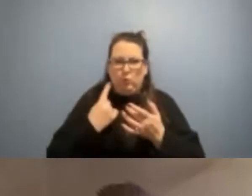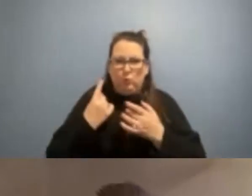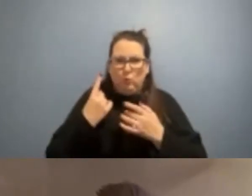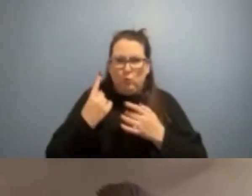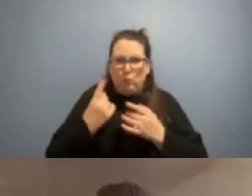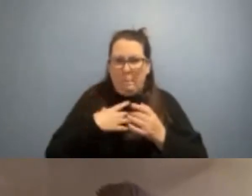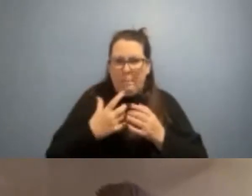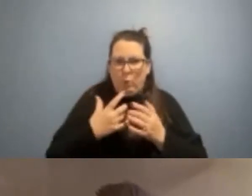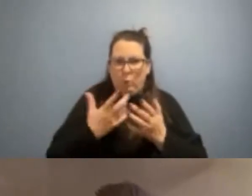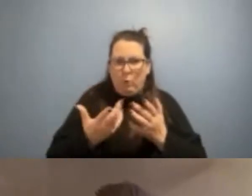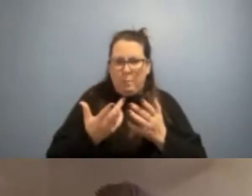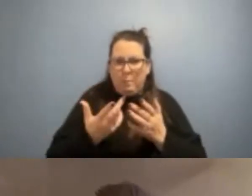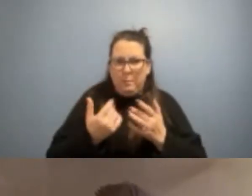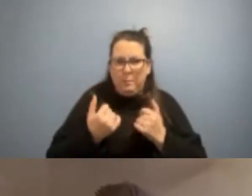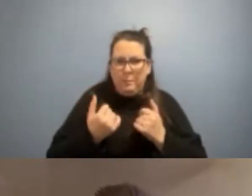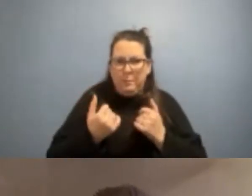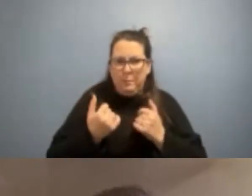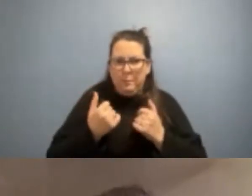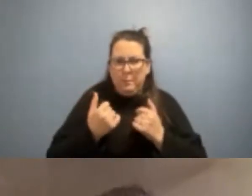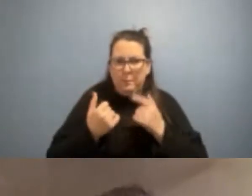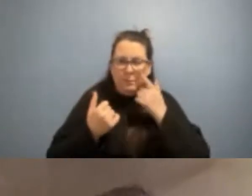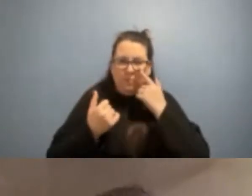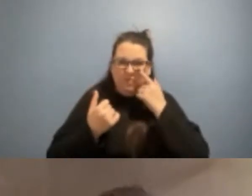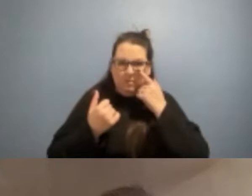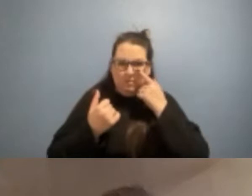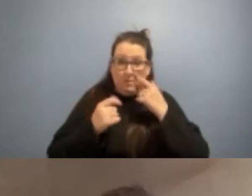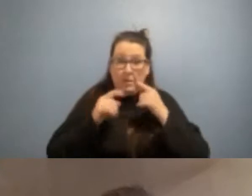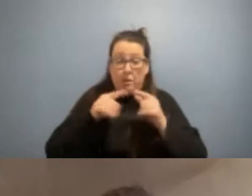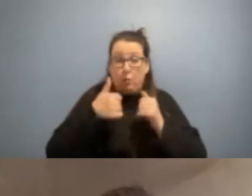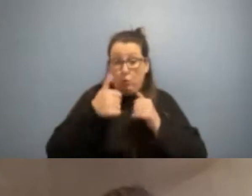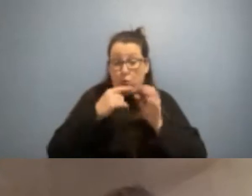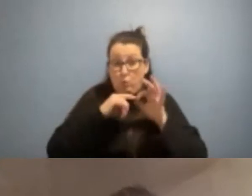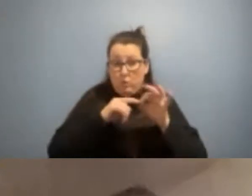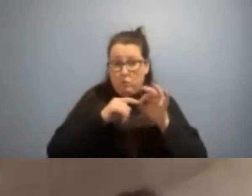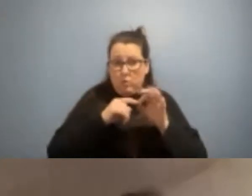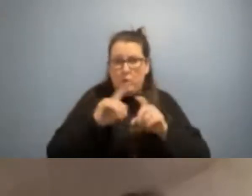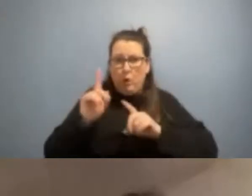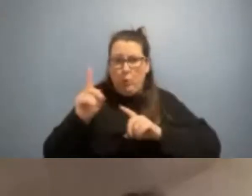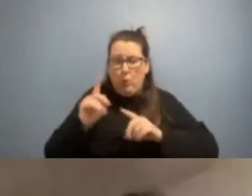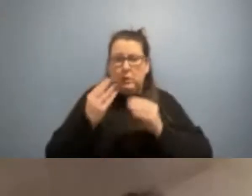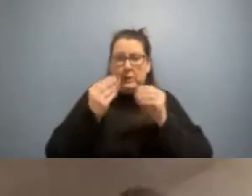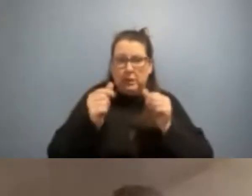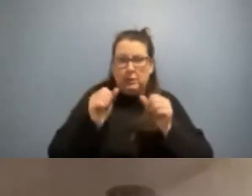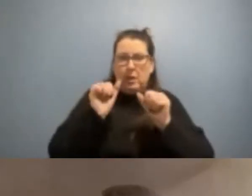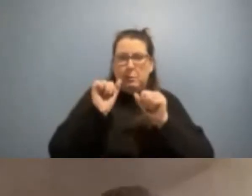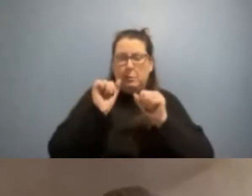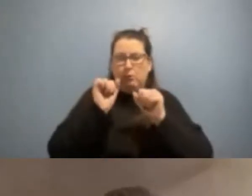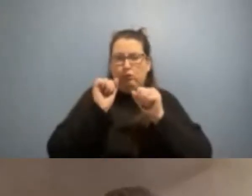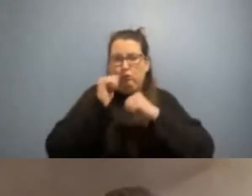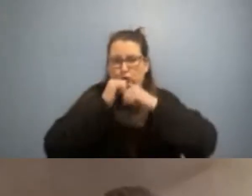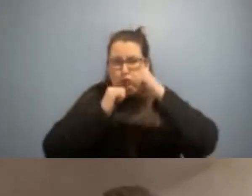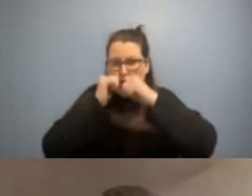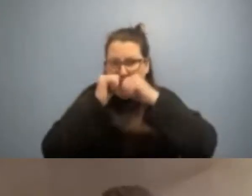because there's some really great ones in the chat. So there's a really good question here. What are some of the strategies that have successfully worked